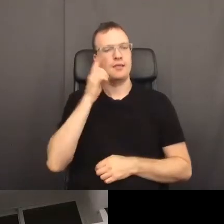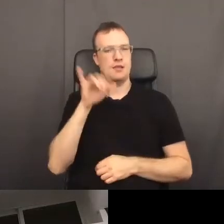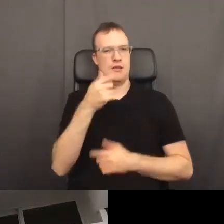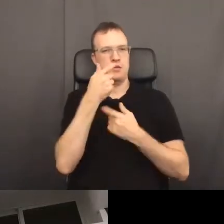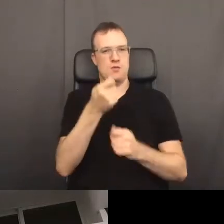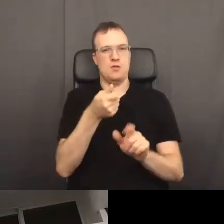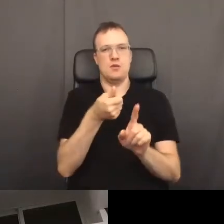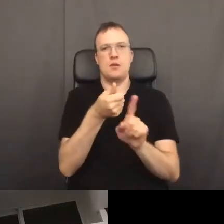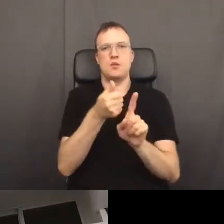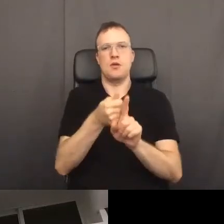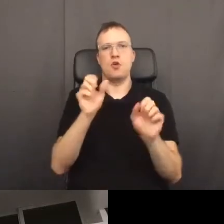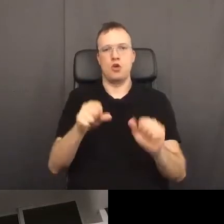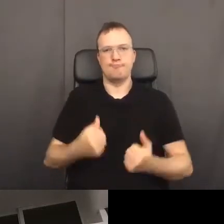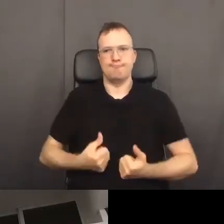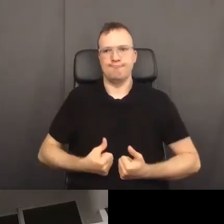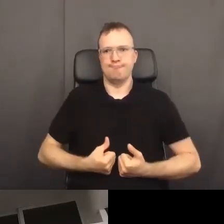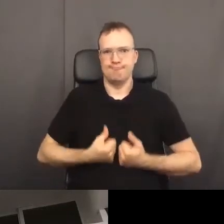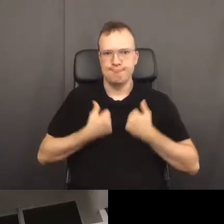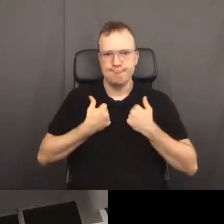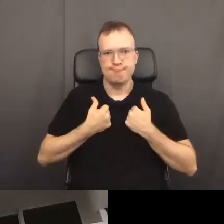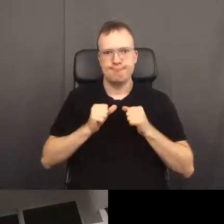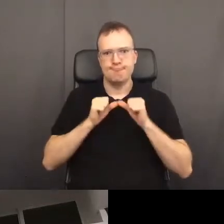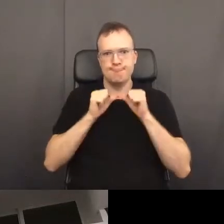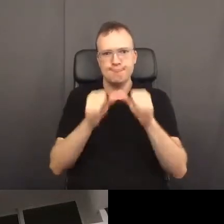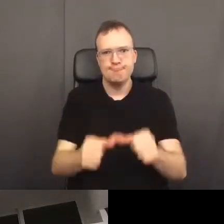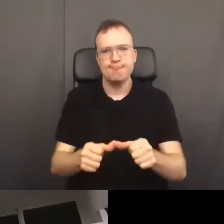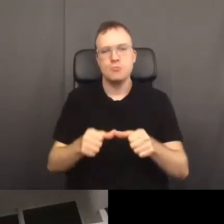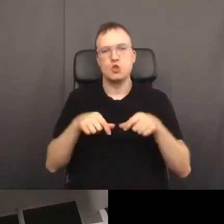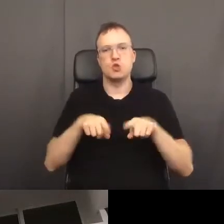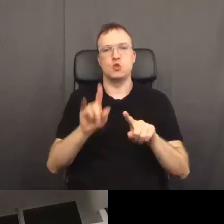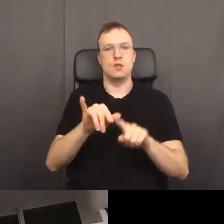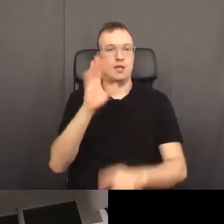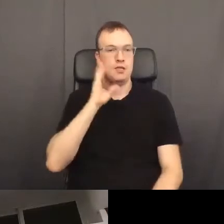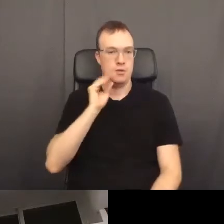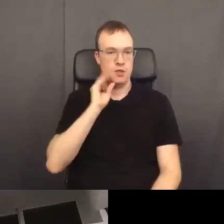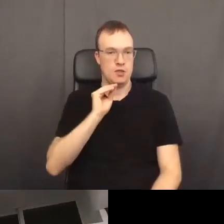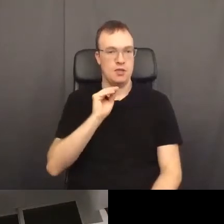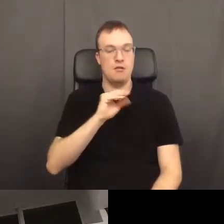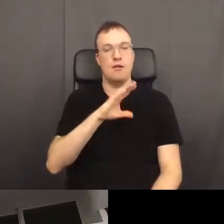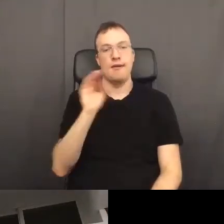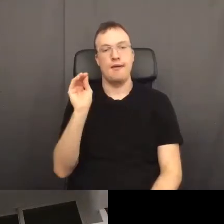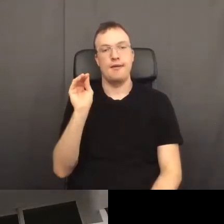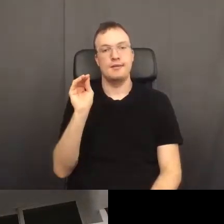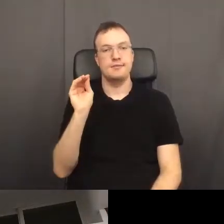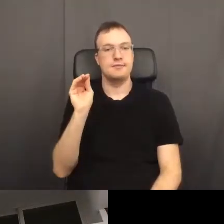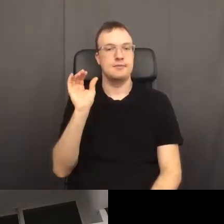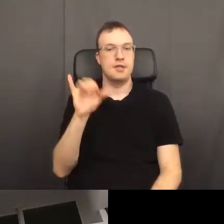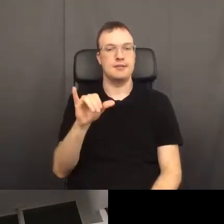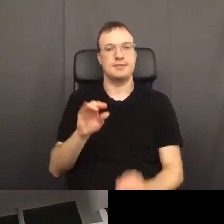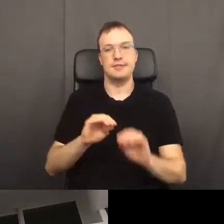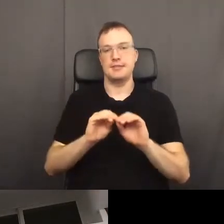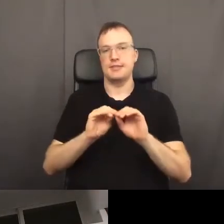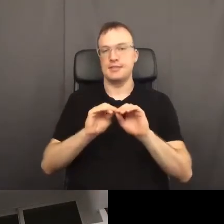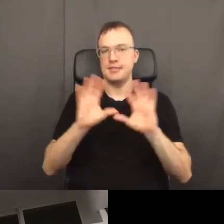was able to survive through that experience. And it's obviously